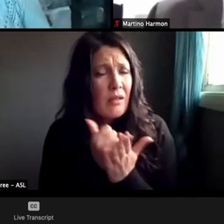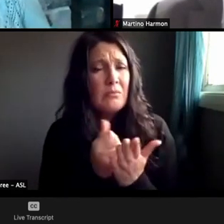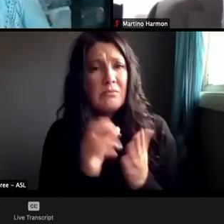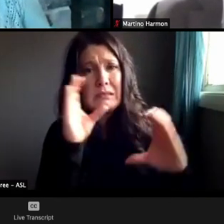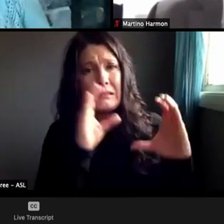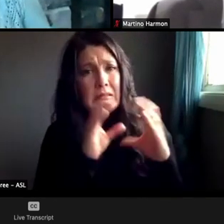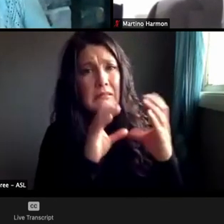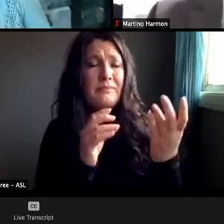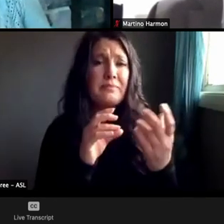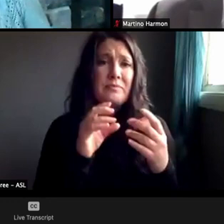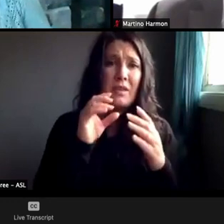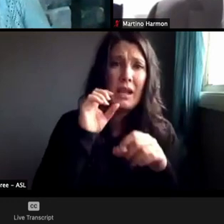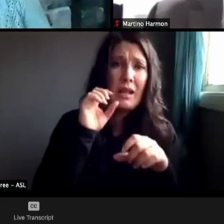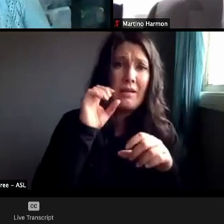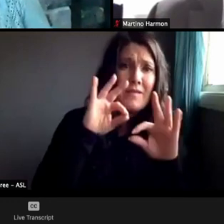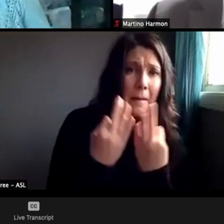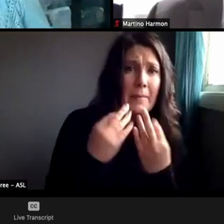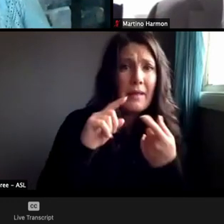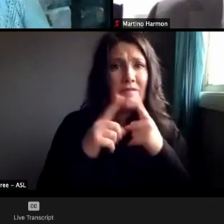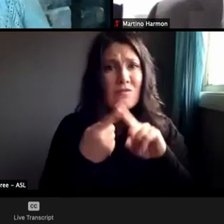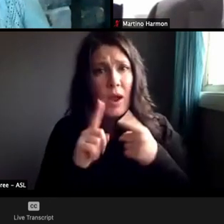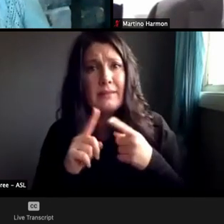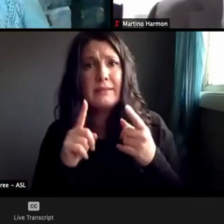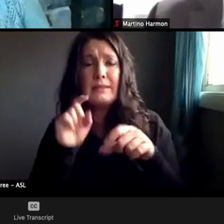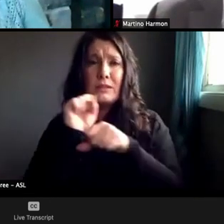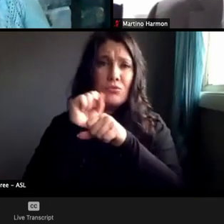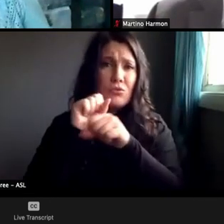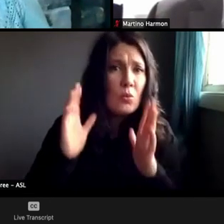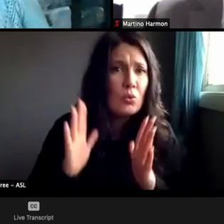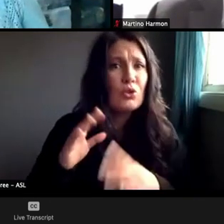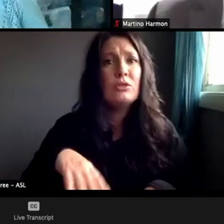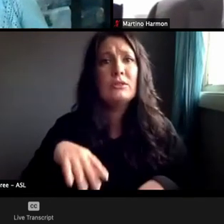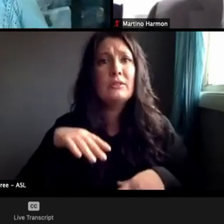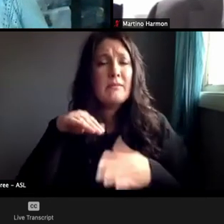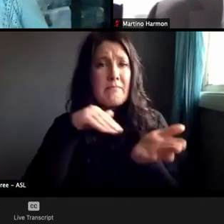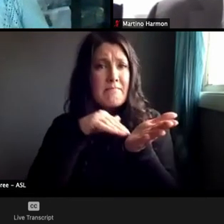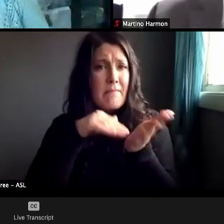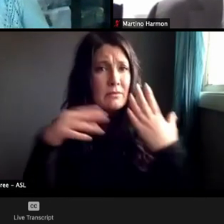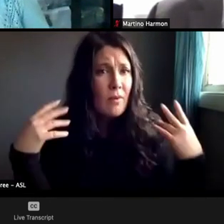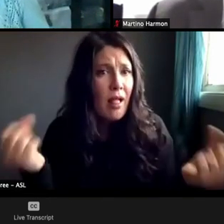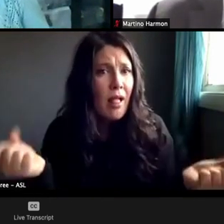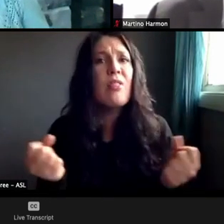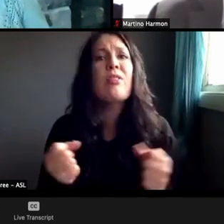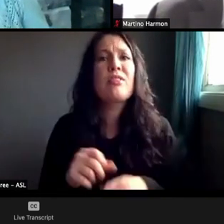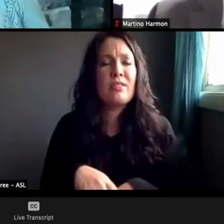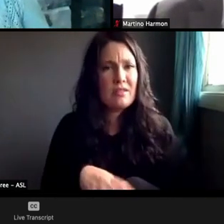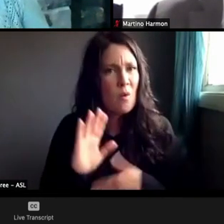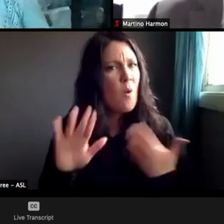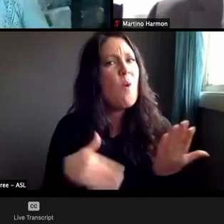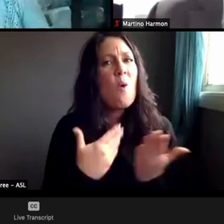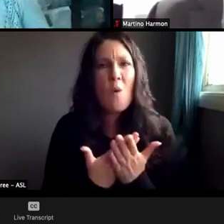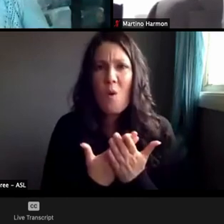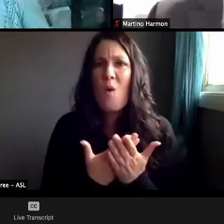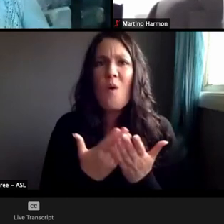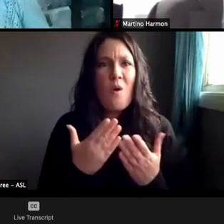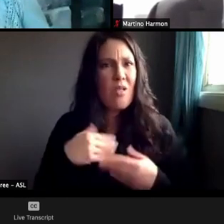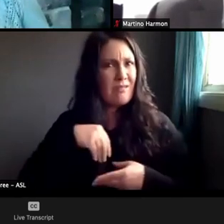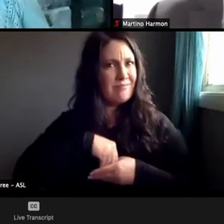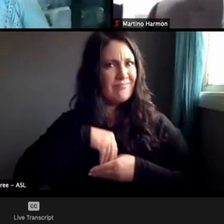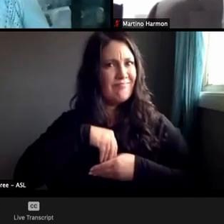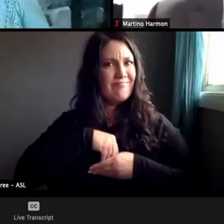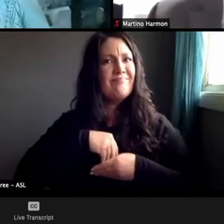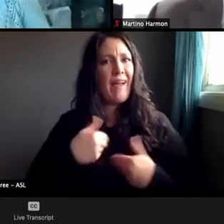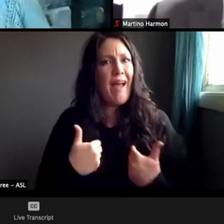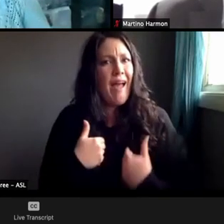health professionals. Know that each and every person has resilience and that sources of strength are within you as well